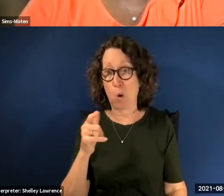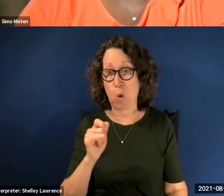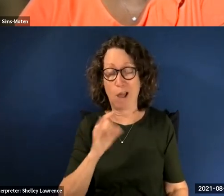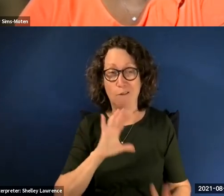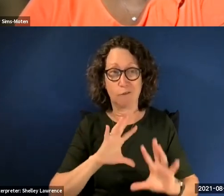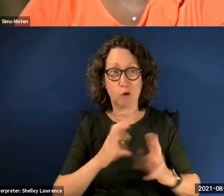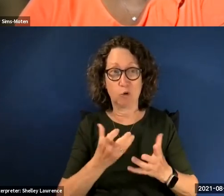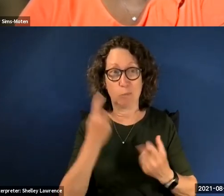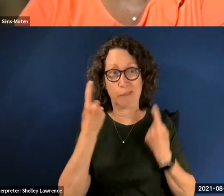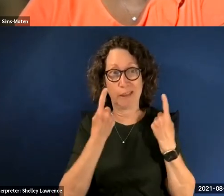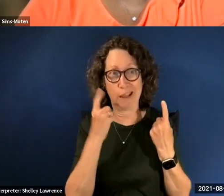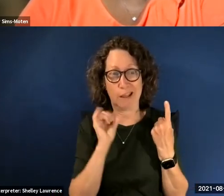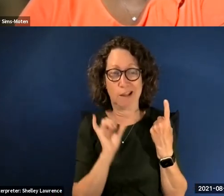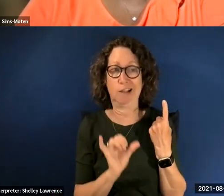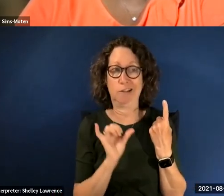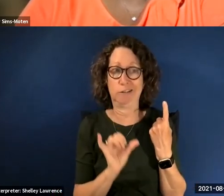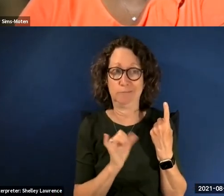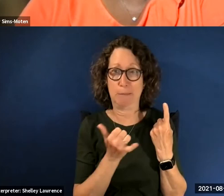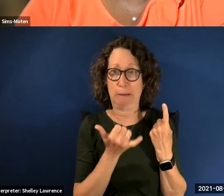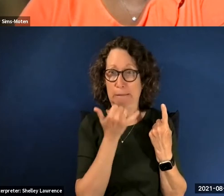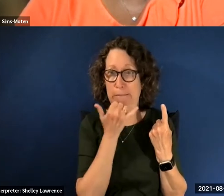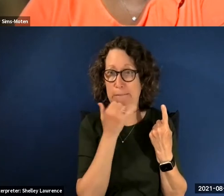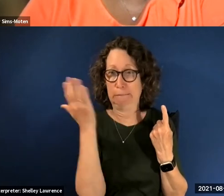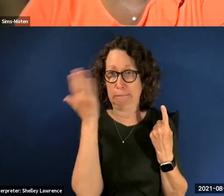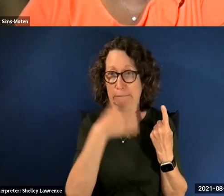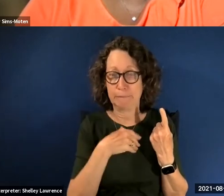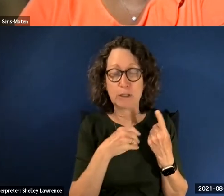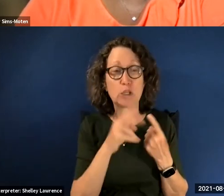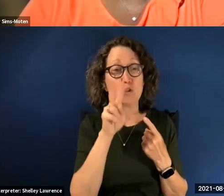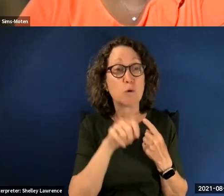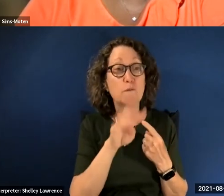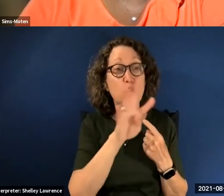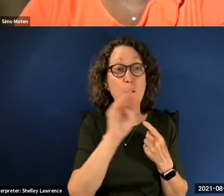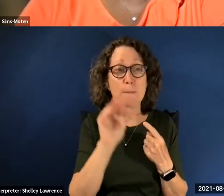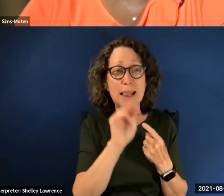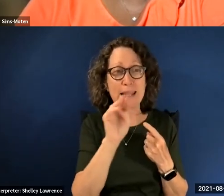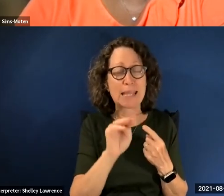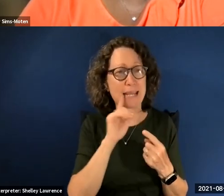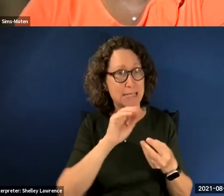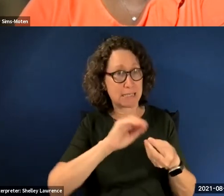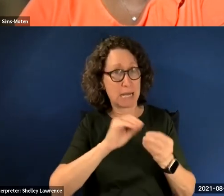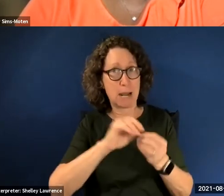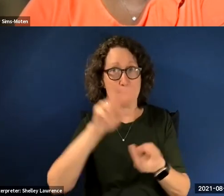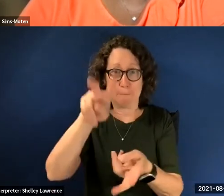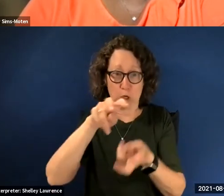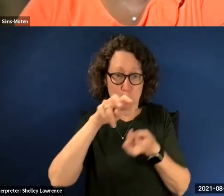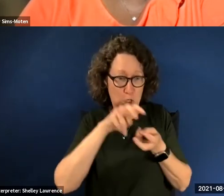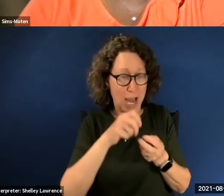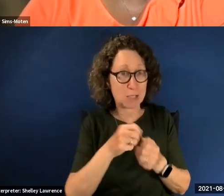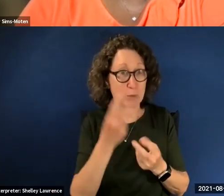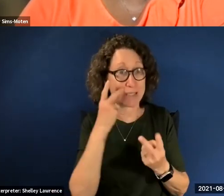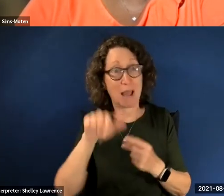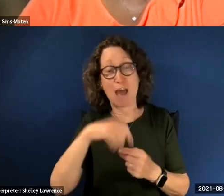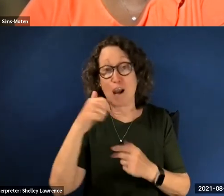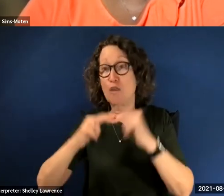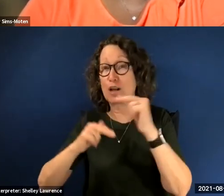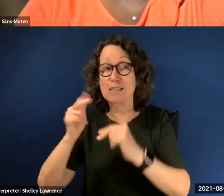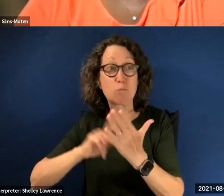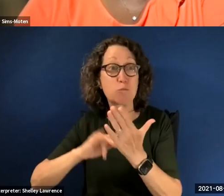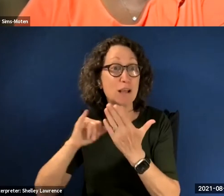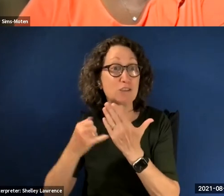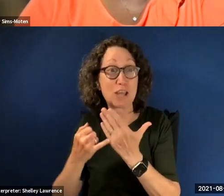group. But, you know, the $2.4 million is a budget number. And as we're seeing on other construction